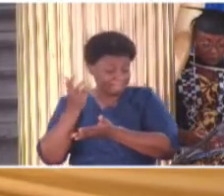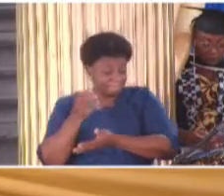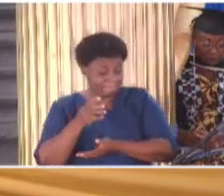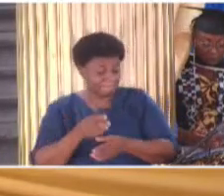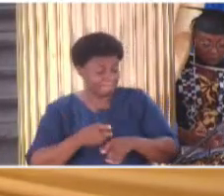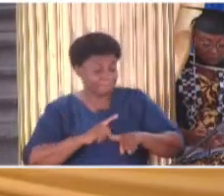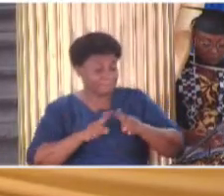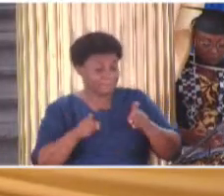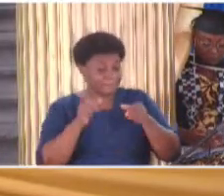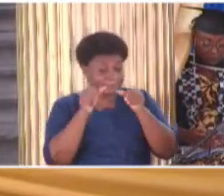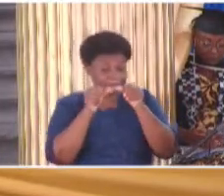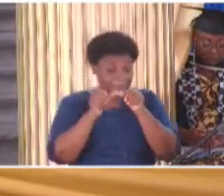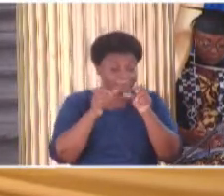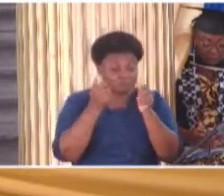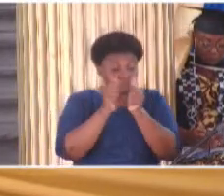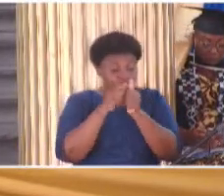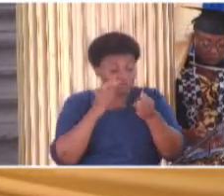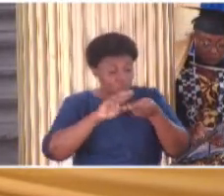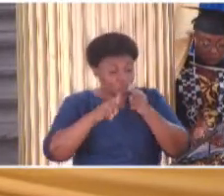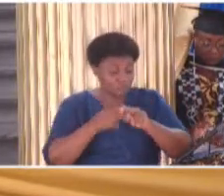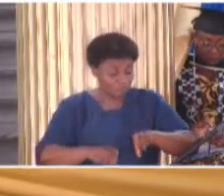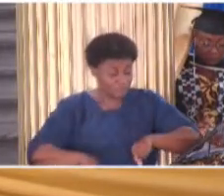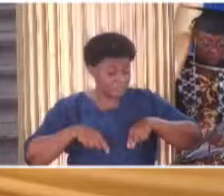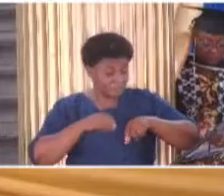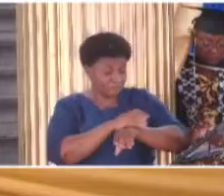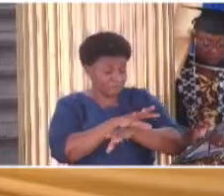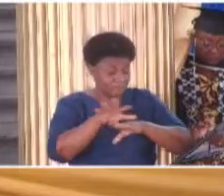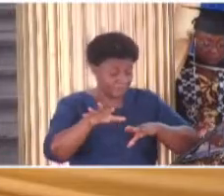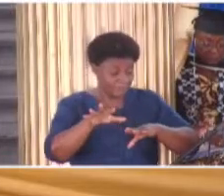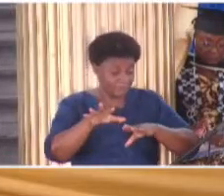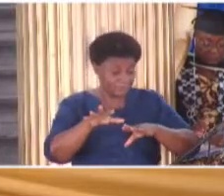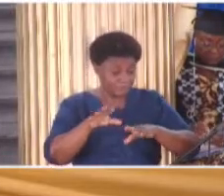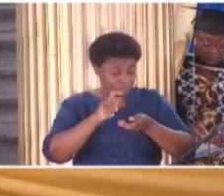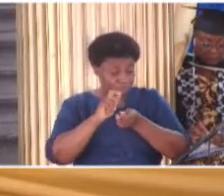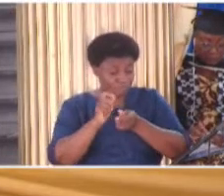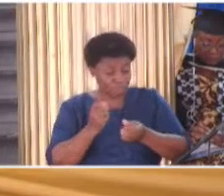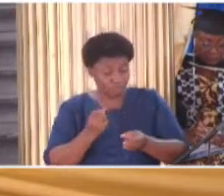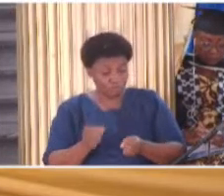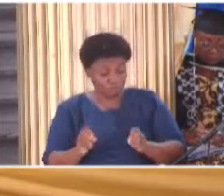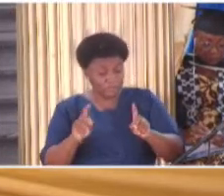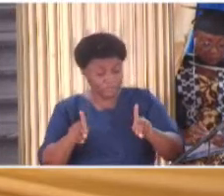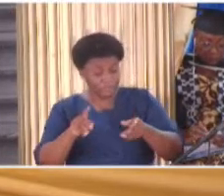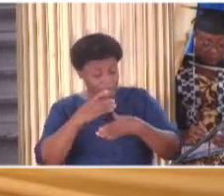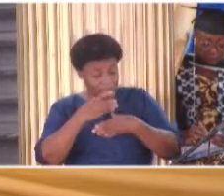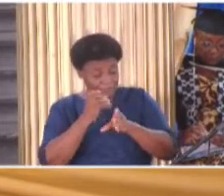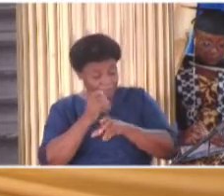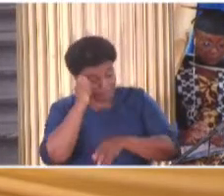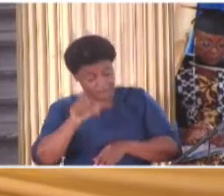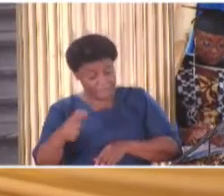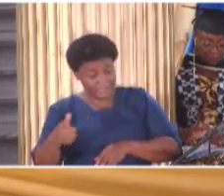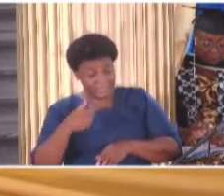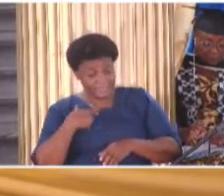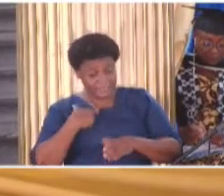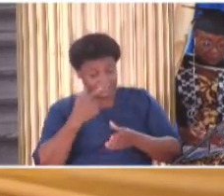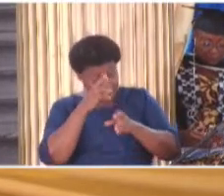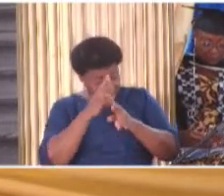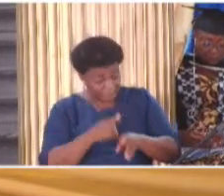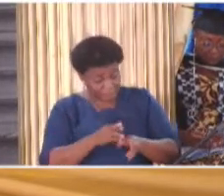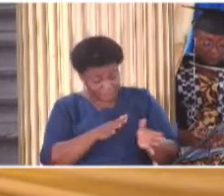measured by the number of lives we uplift, the opportunities we create for others, and the legacy we leave